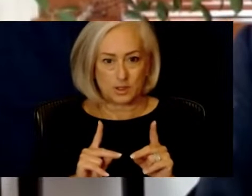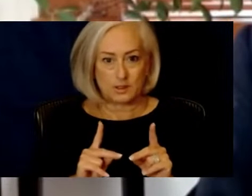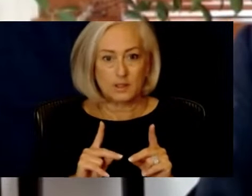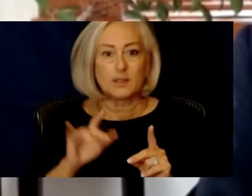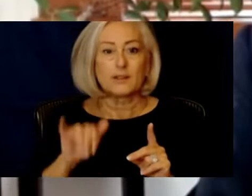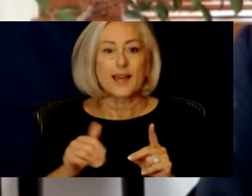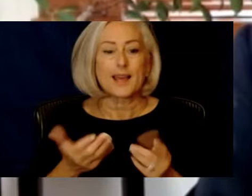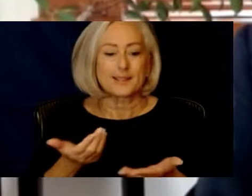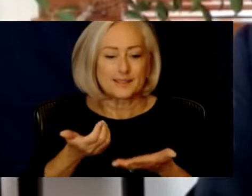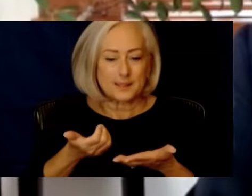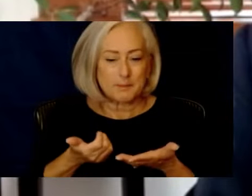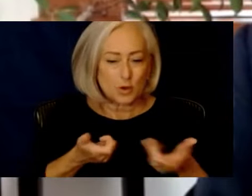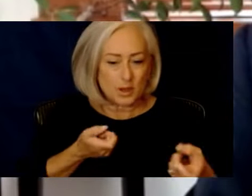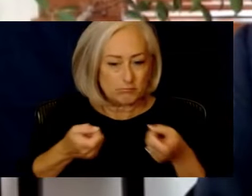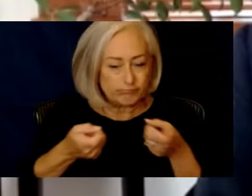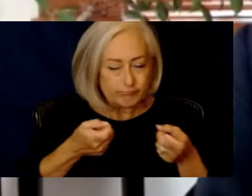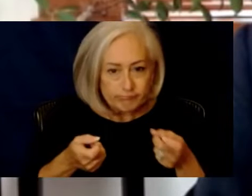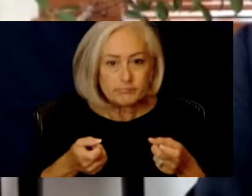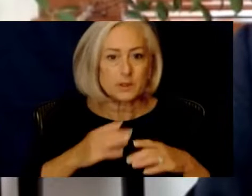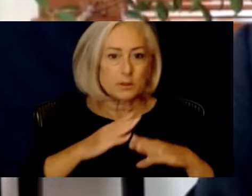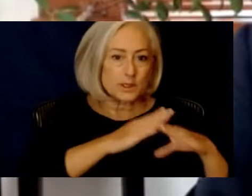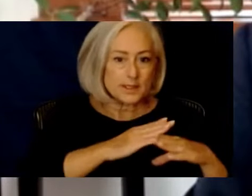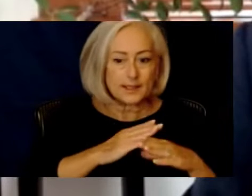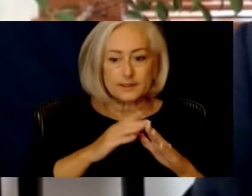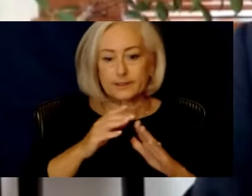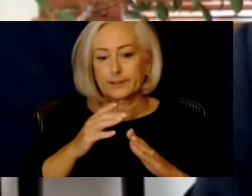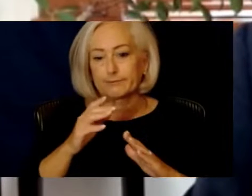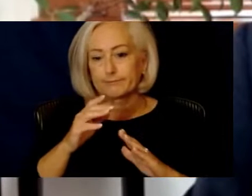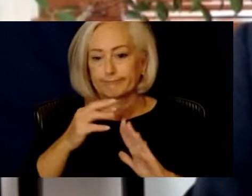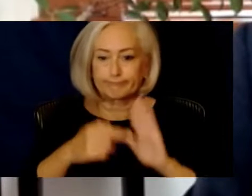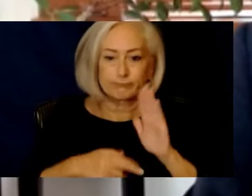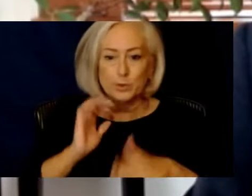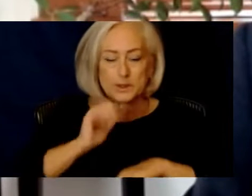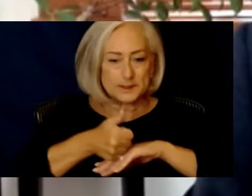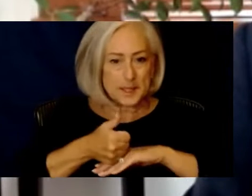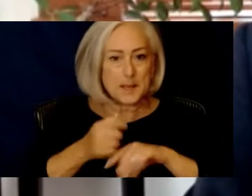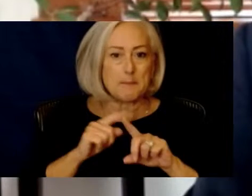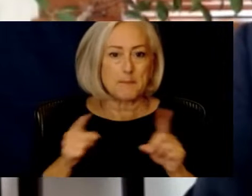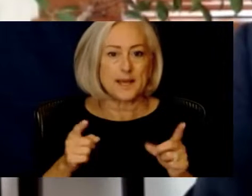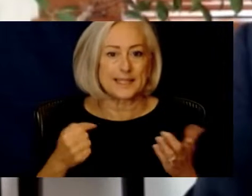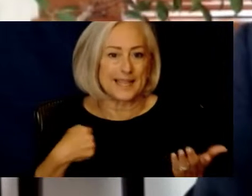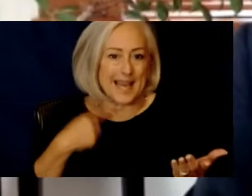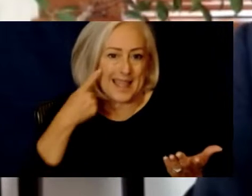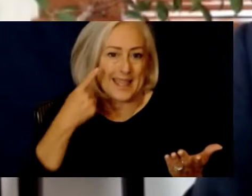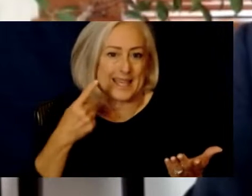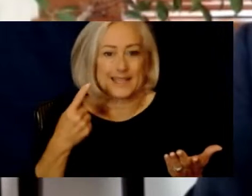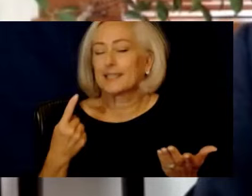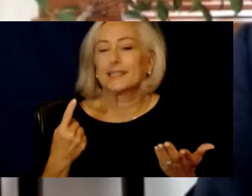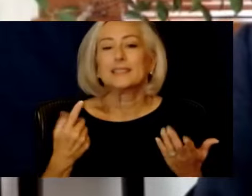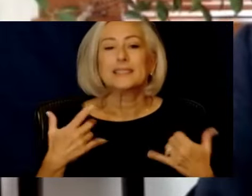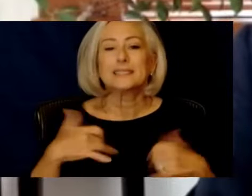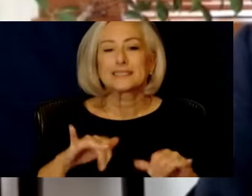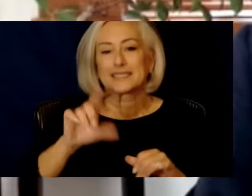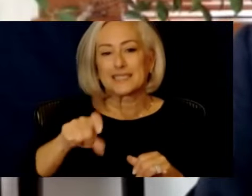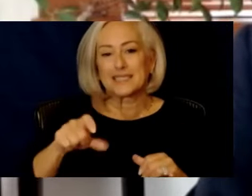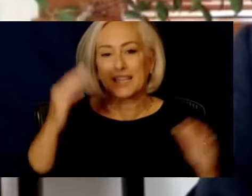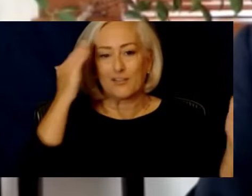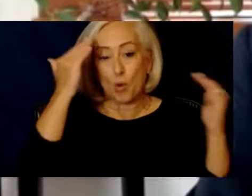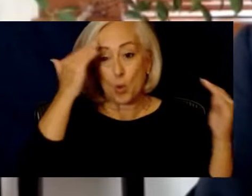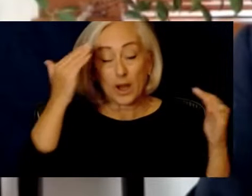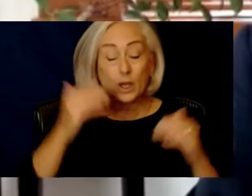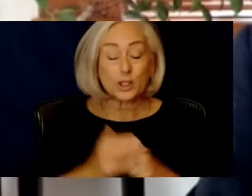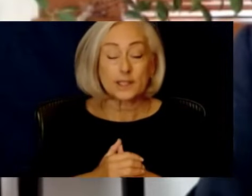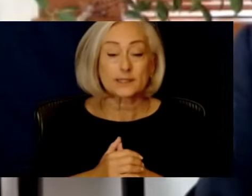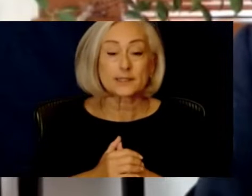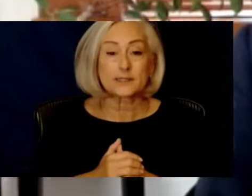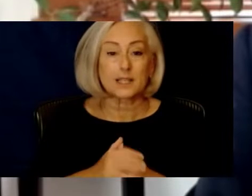mitigation protective factors that we put in place. But yeah, I think there's still a need for awareness, and we